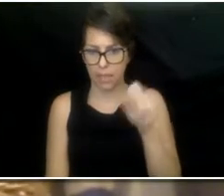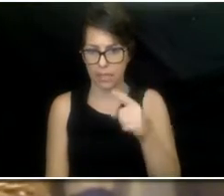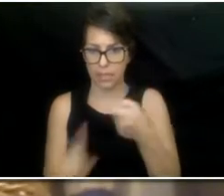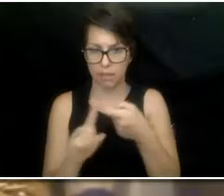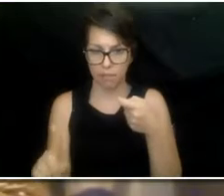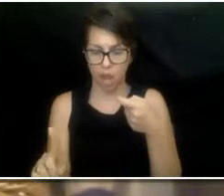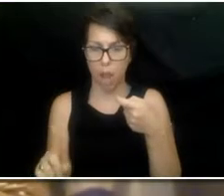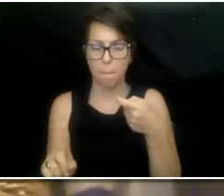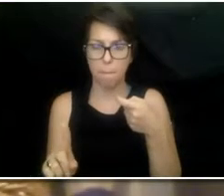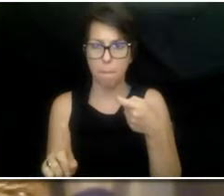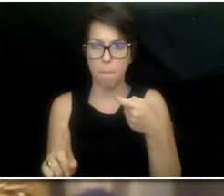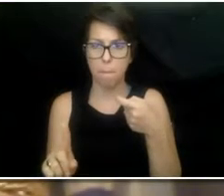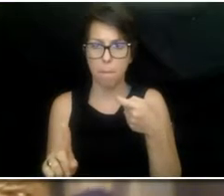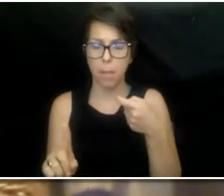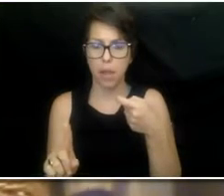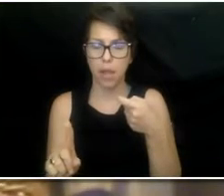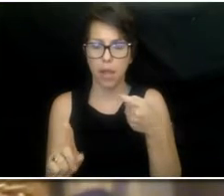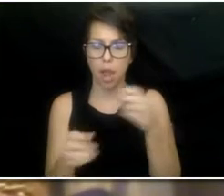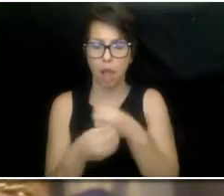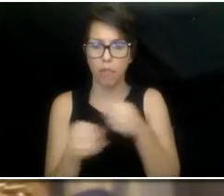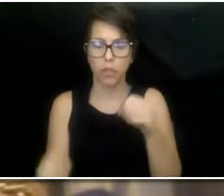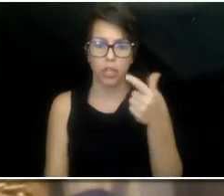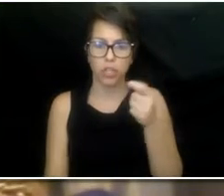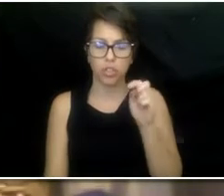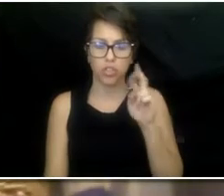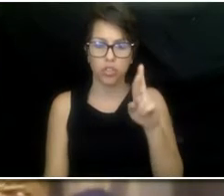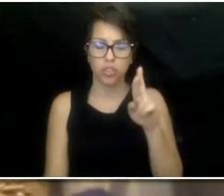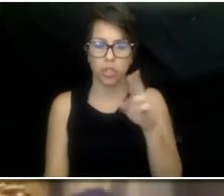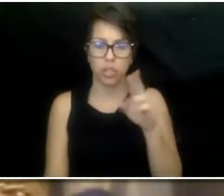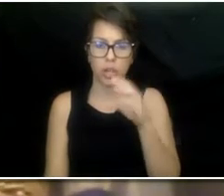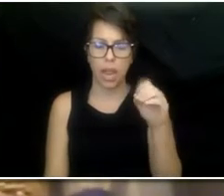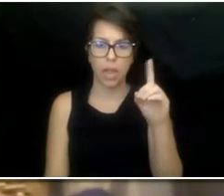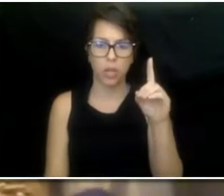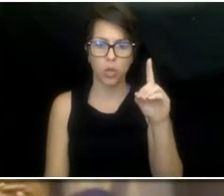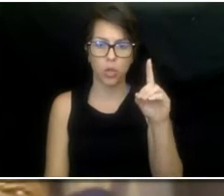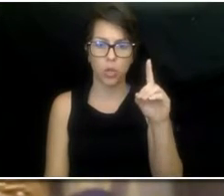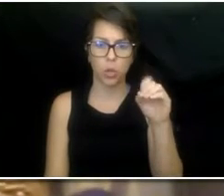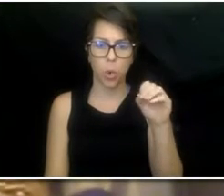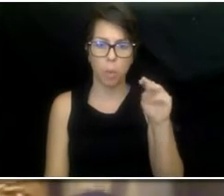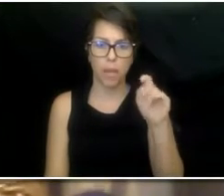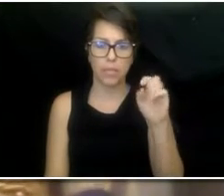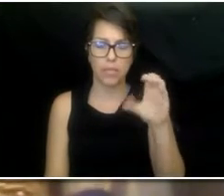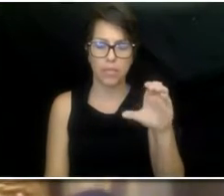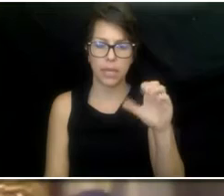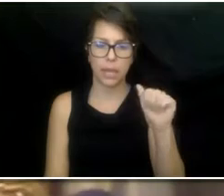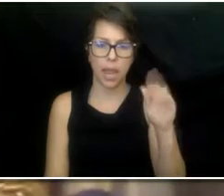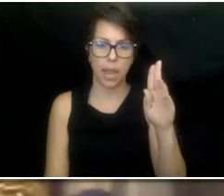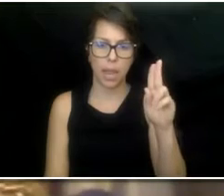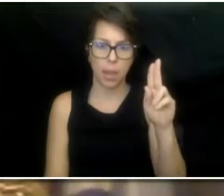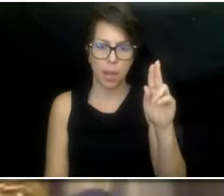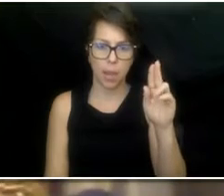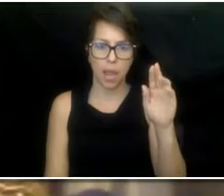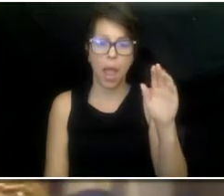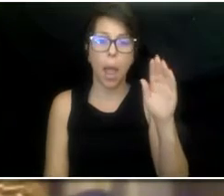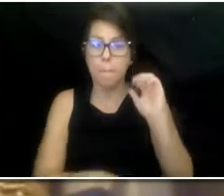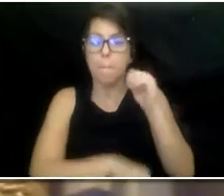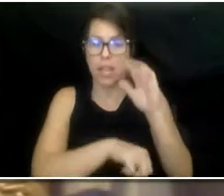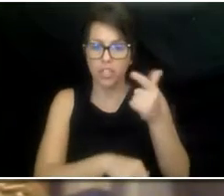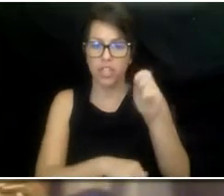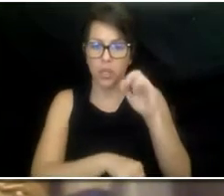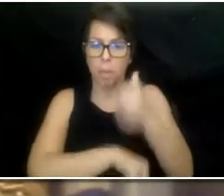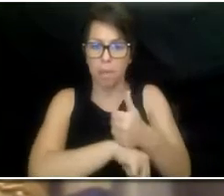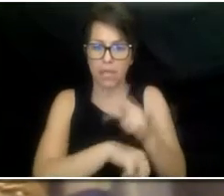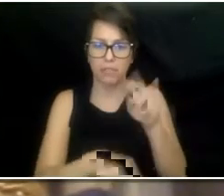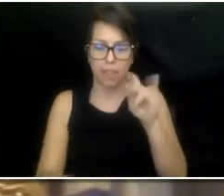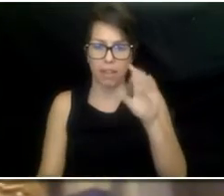it is your turn to speak during the hearing if council members would like to ask a question please use the zoom raise hand